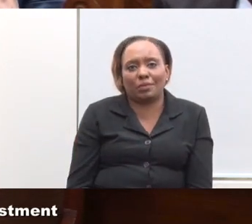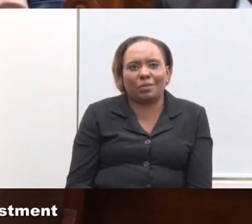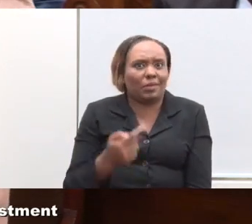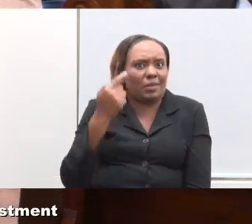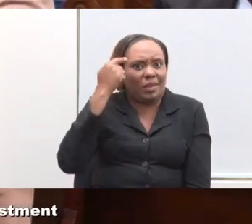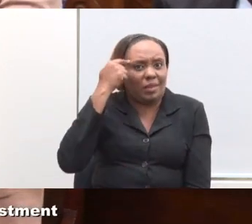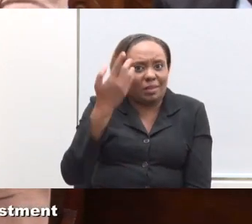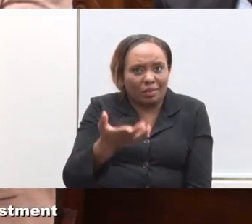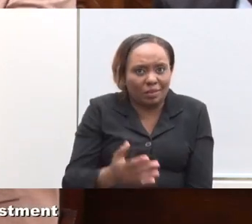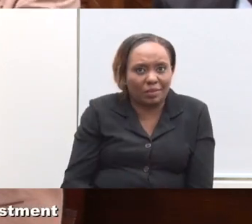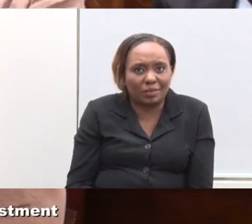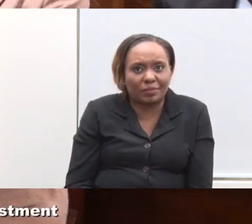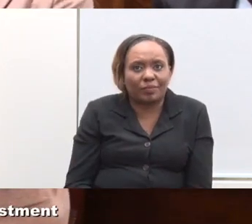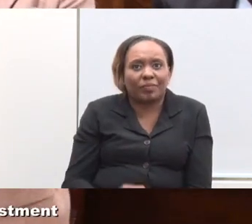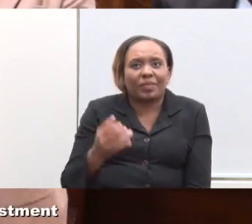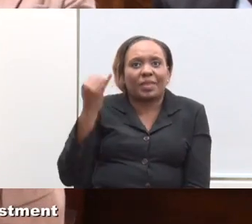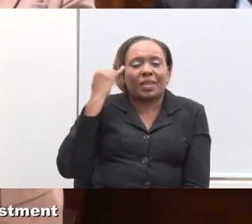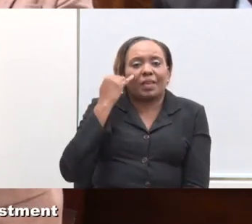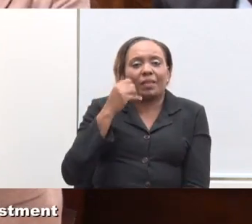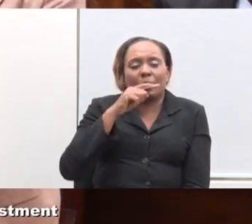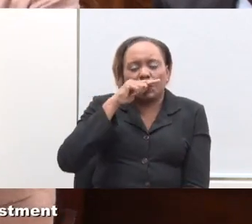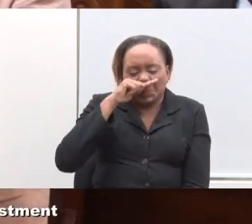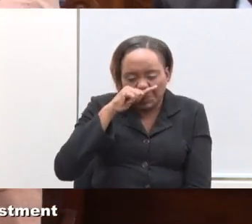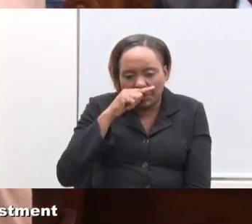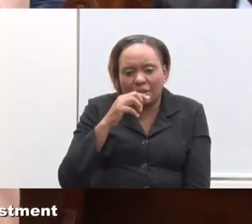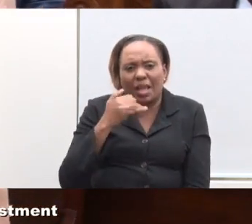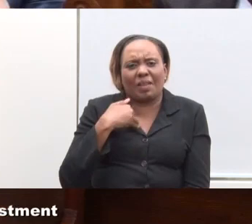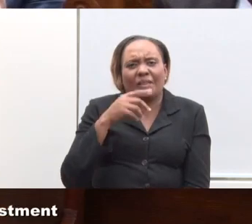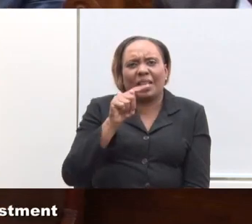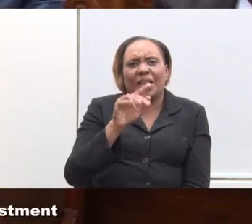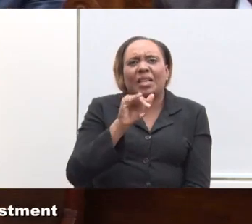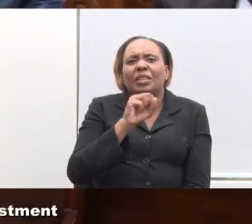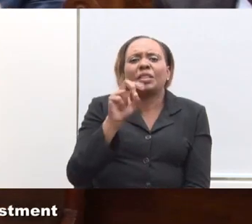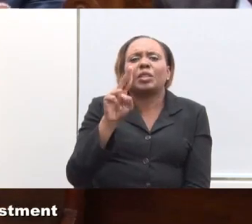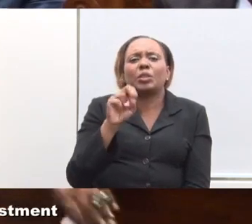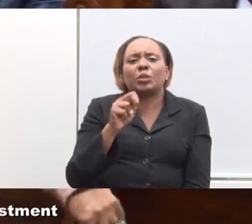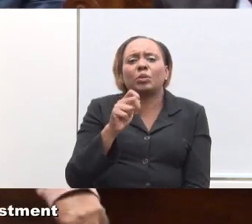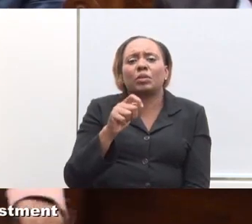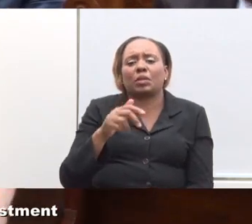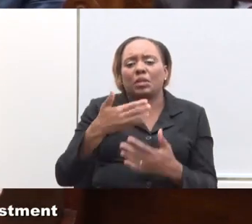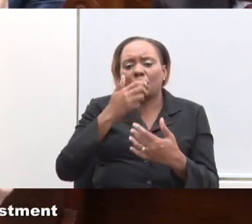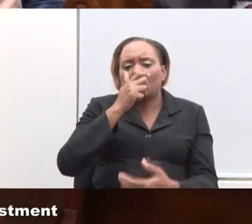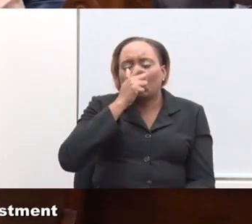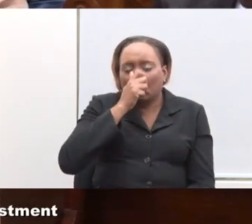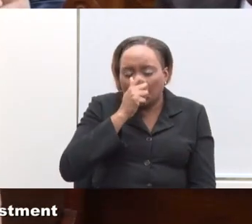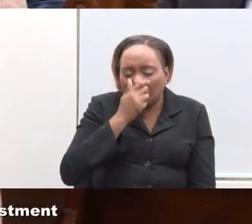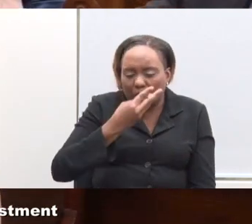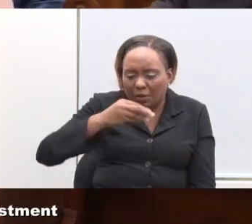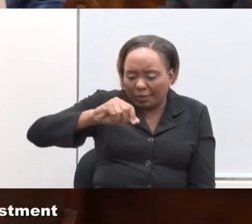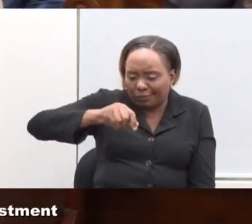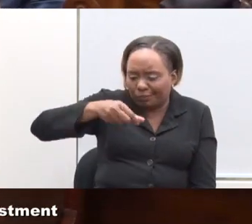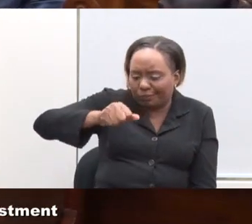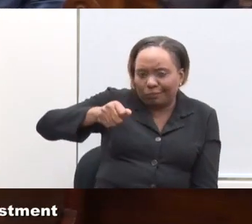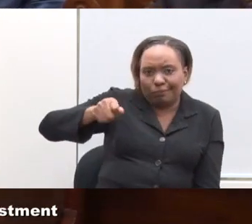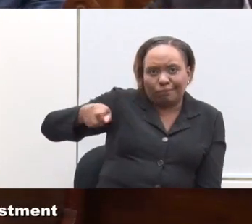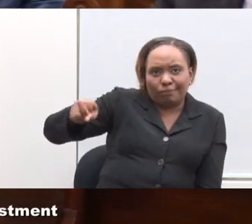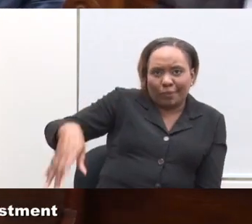But if you sneeze in tissue, you take it, you close it, put it in the garbage, and go and do